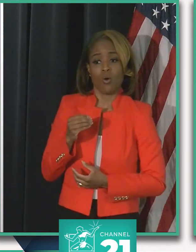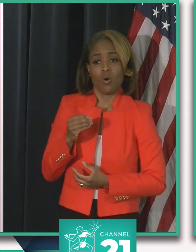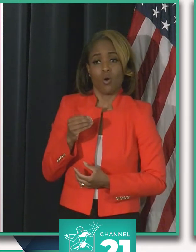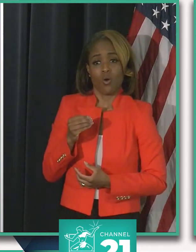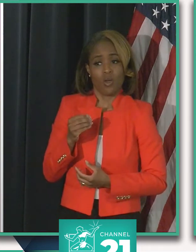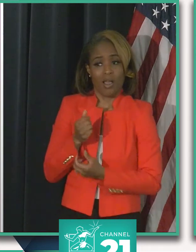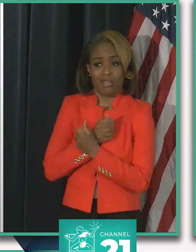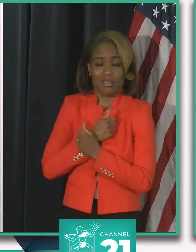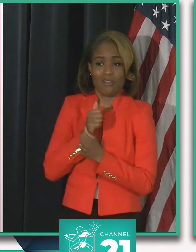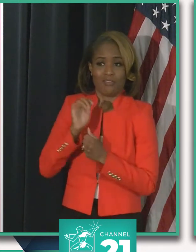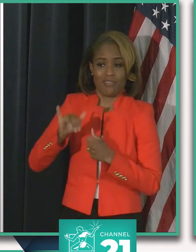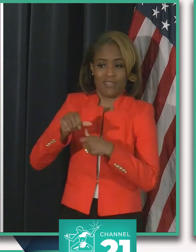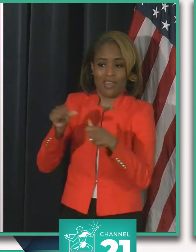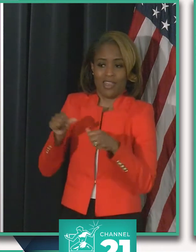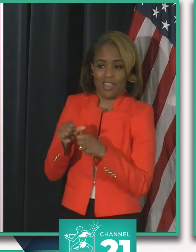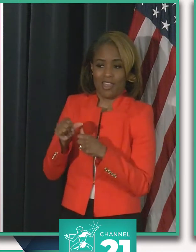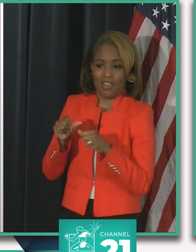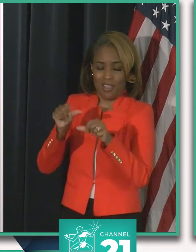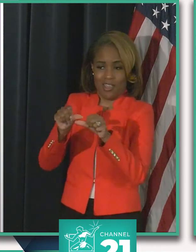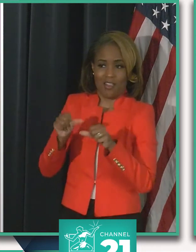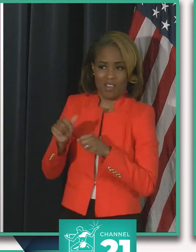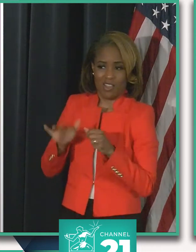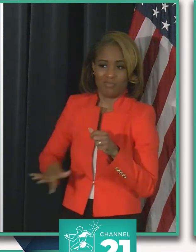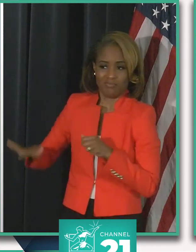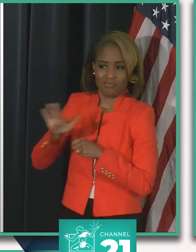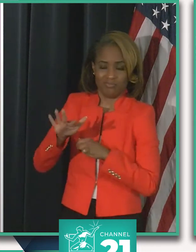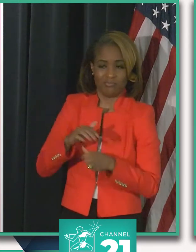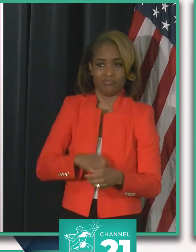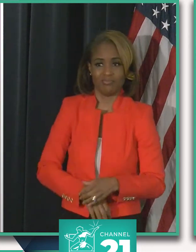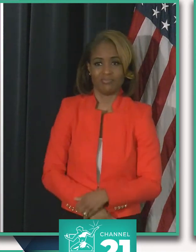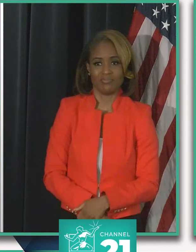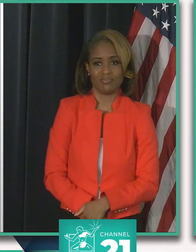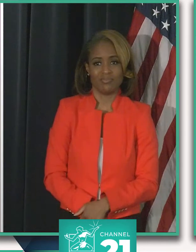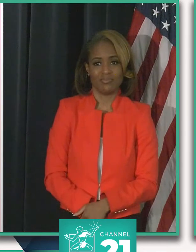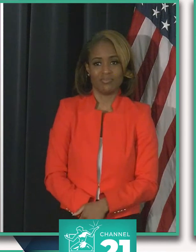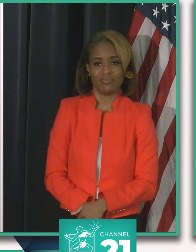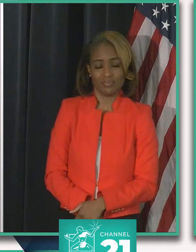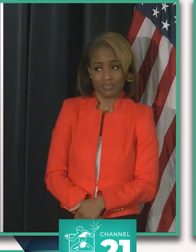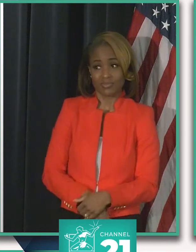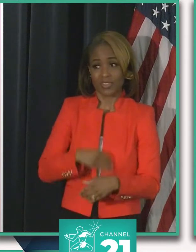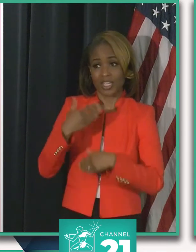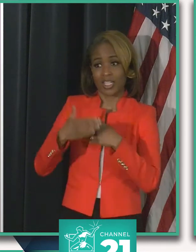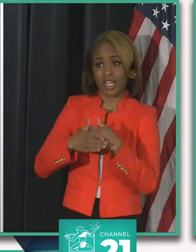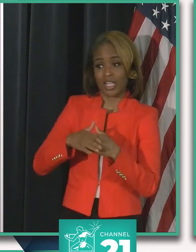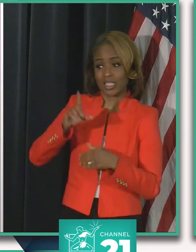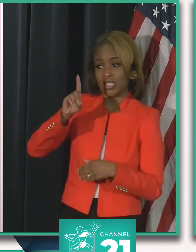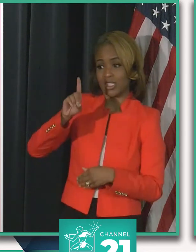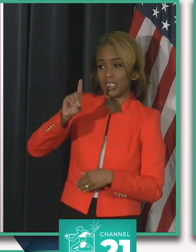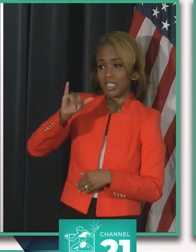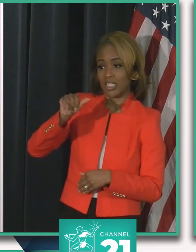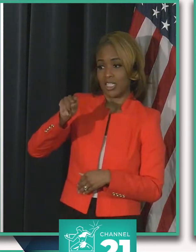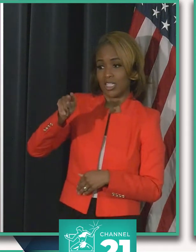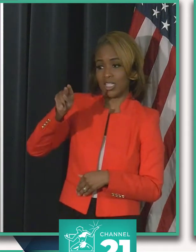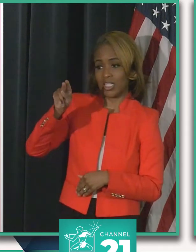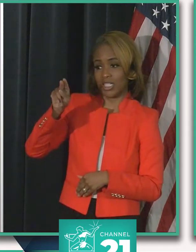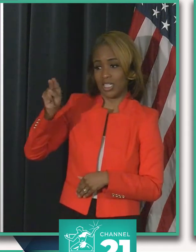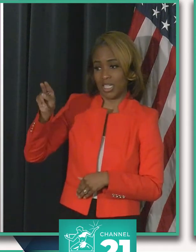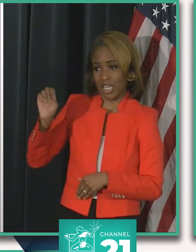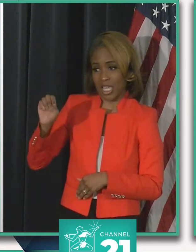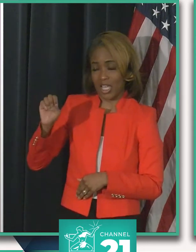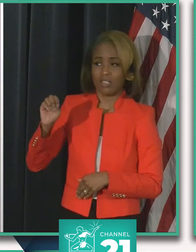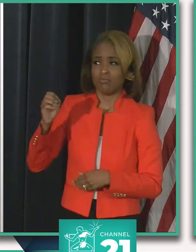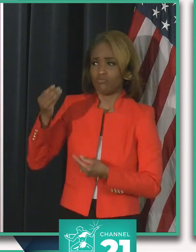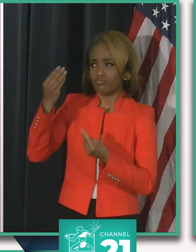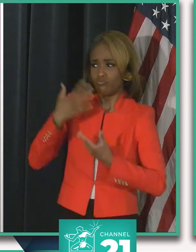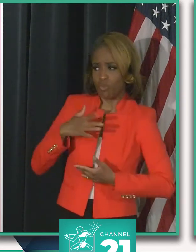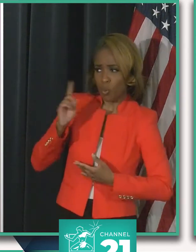I love your neighborhood, and we'll make a real commitment to cleaning these things up. Okay, next is Deanne. Okay, Deanne, let us know where